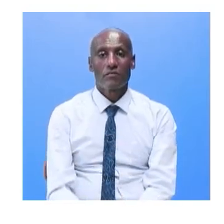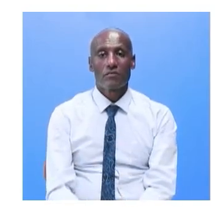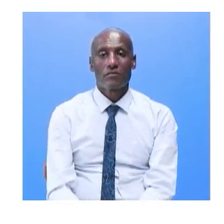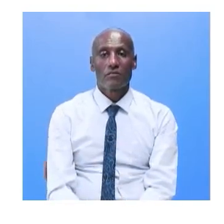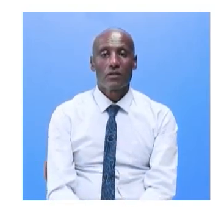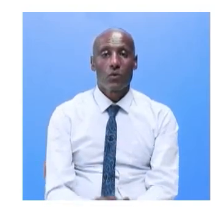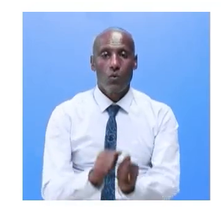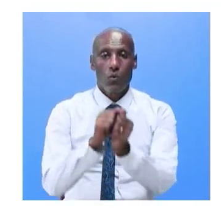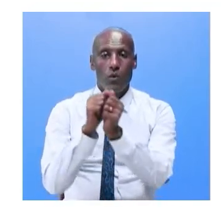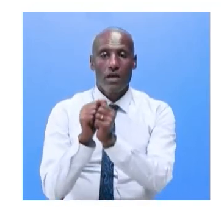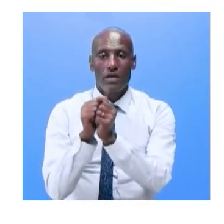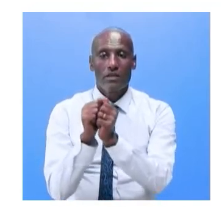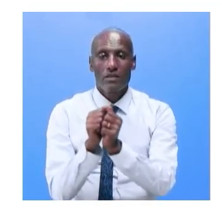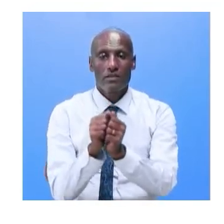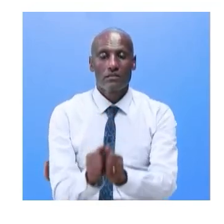with